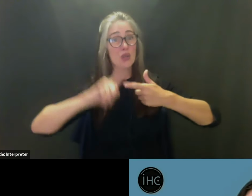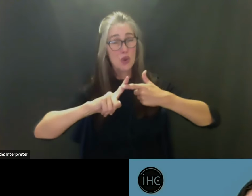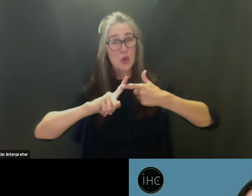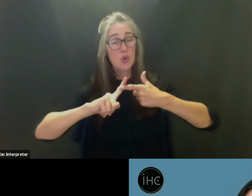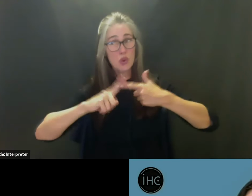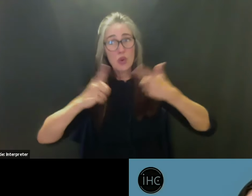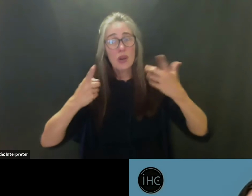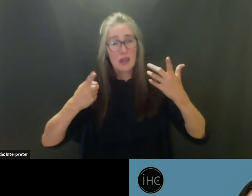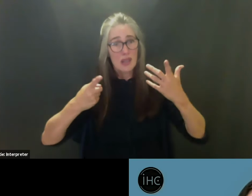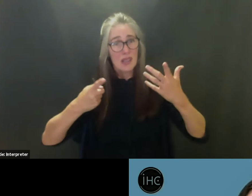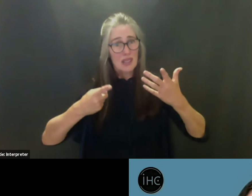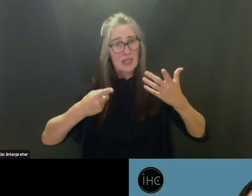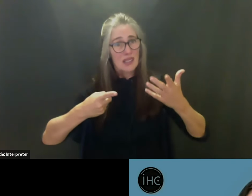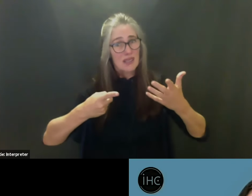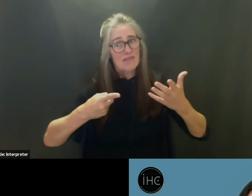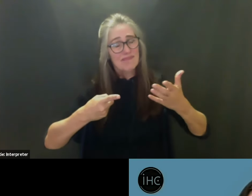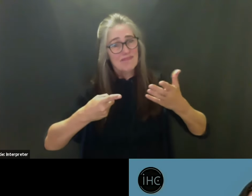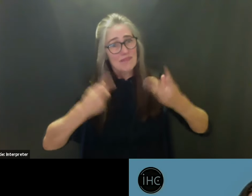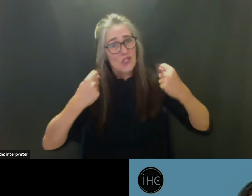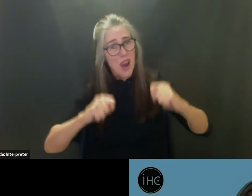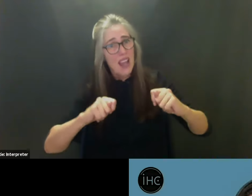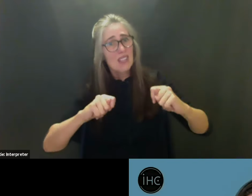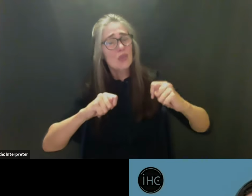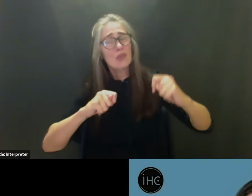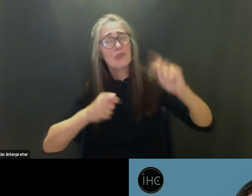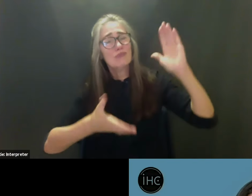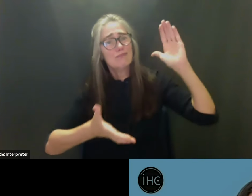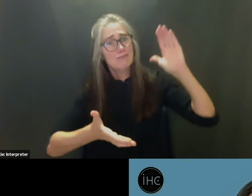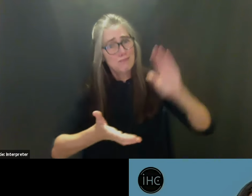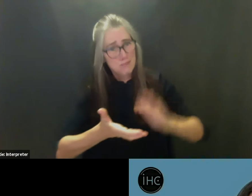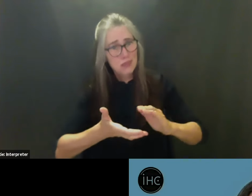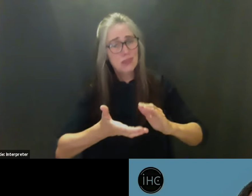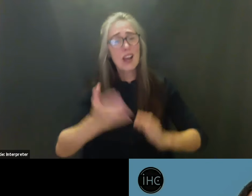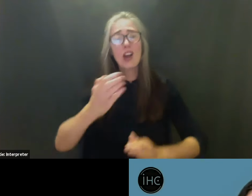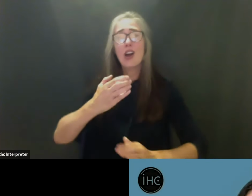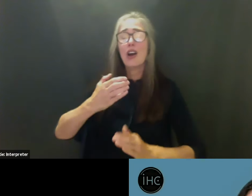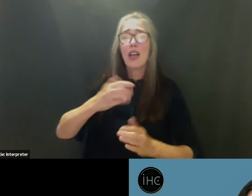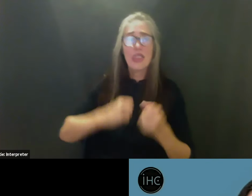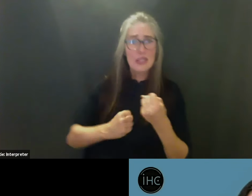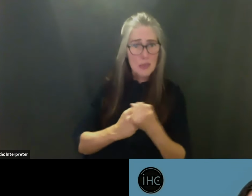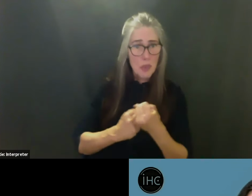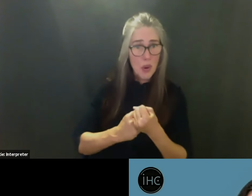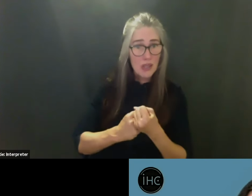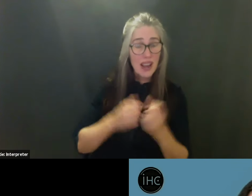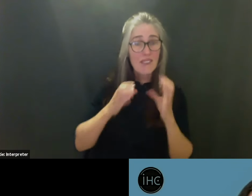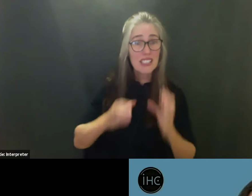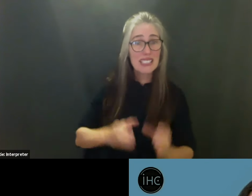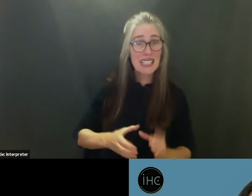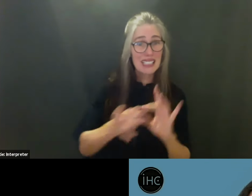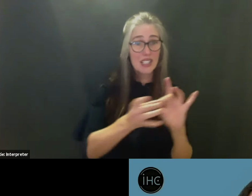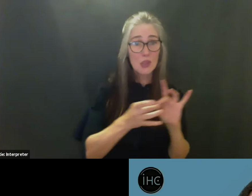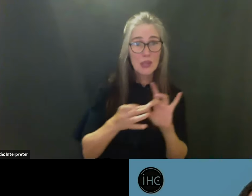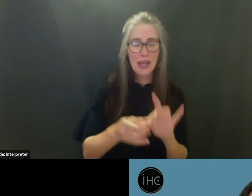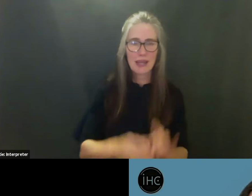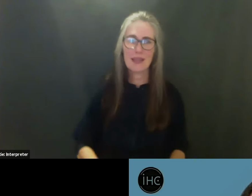Uh, that's a very good, that's a very good question. I don't think corporate social responsibility will get us